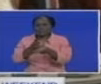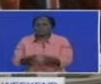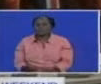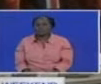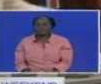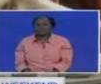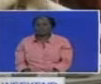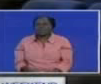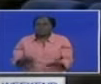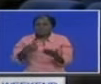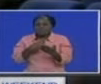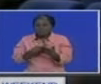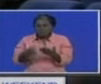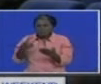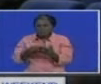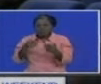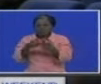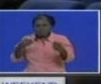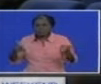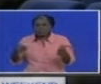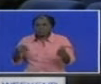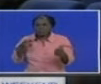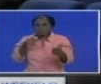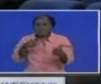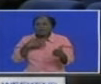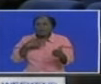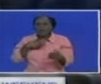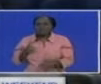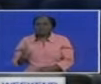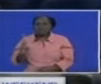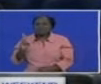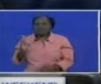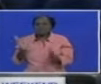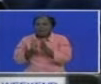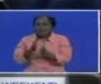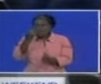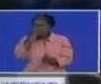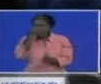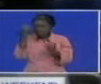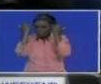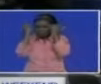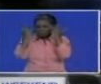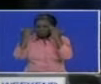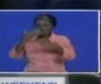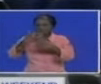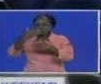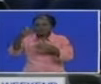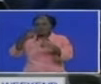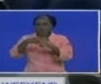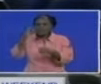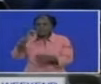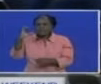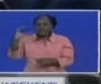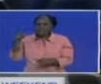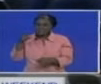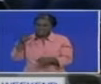Another week of setbacks for Kenya. Her pursuit to have President Uhuru Kenyatta and his deputies' cases deferred from the ICC